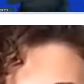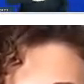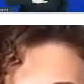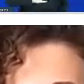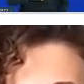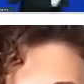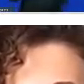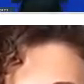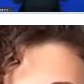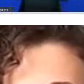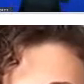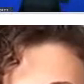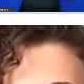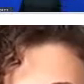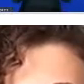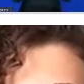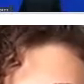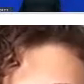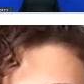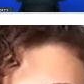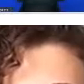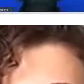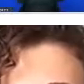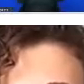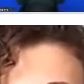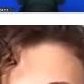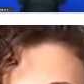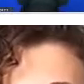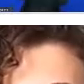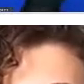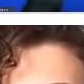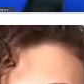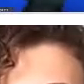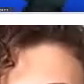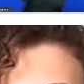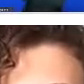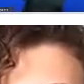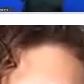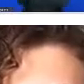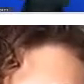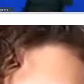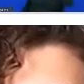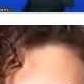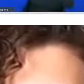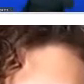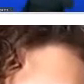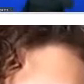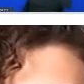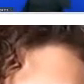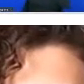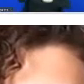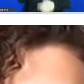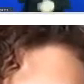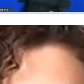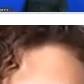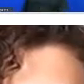putting inequalities at the center of how we view the world would have a dramatic impact on how we think about issues, starting